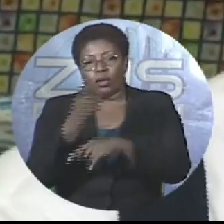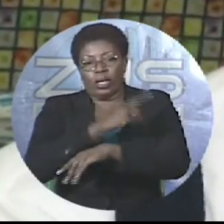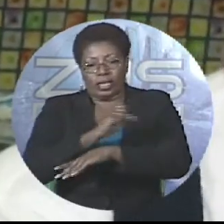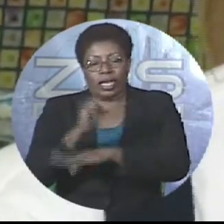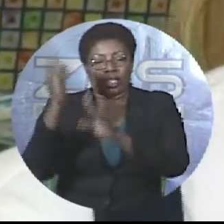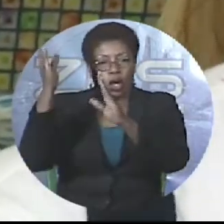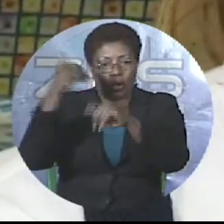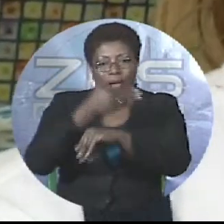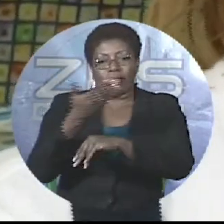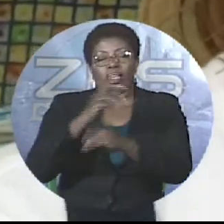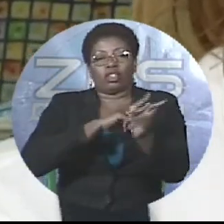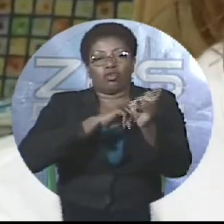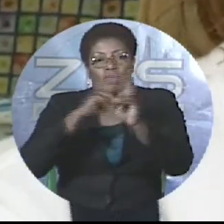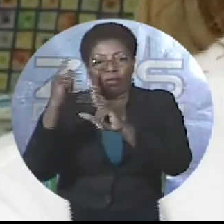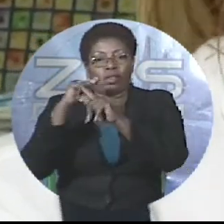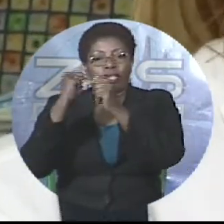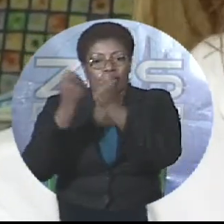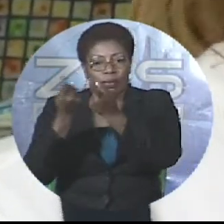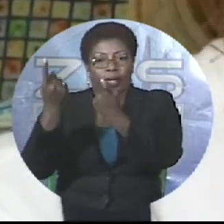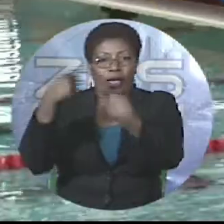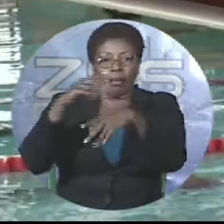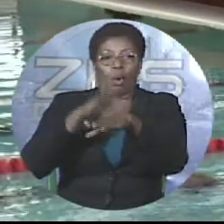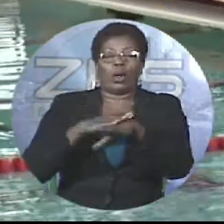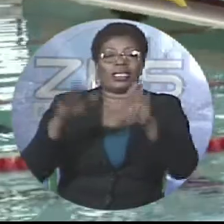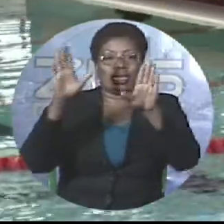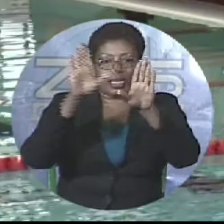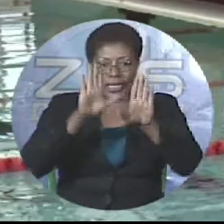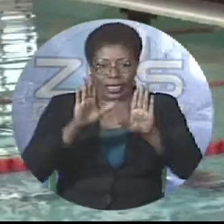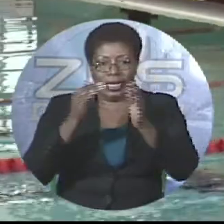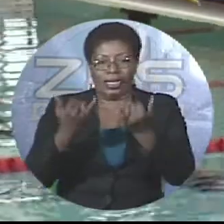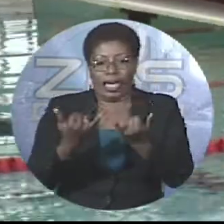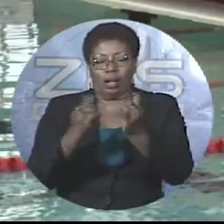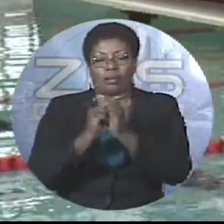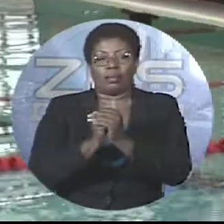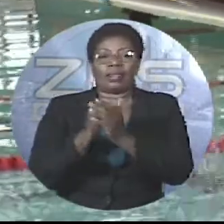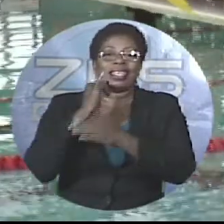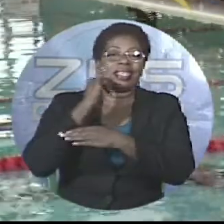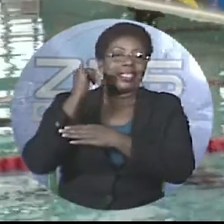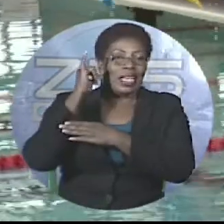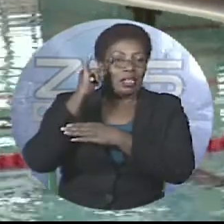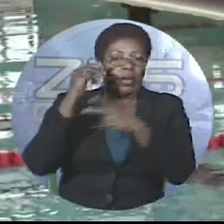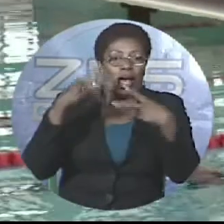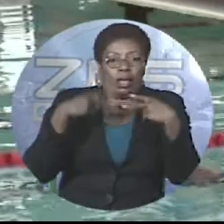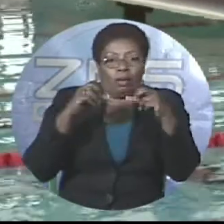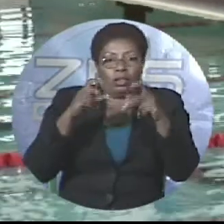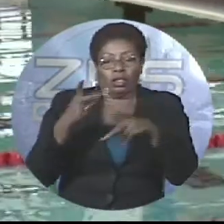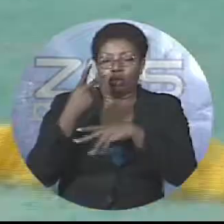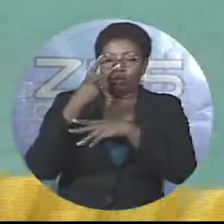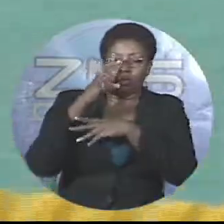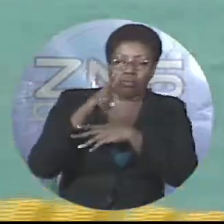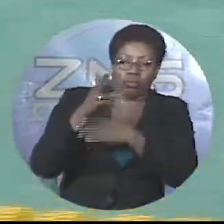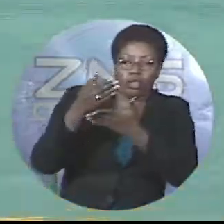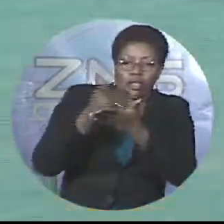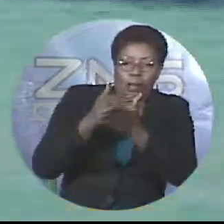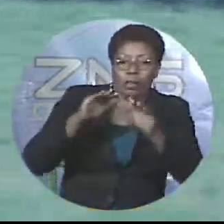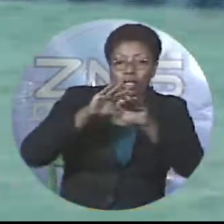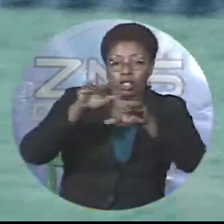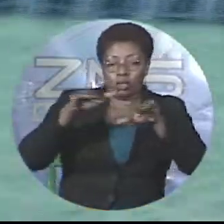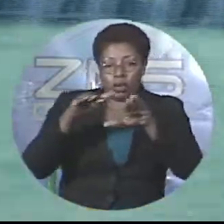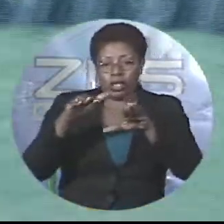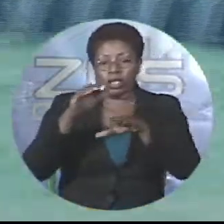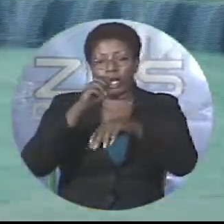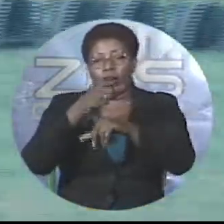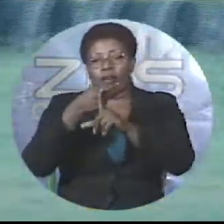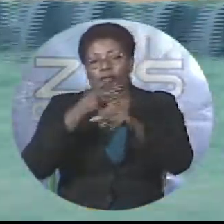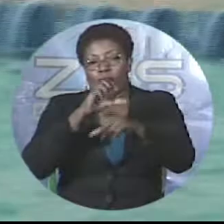Hopefully everything's ready to go for the team when they come in on Sunday. Now yesterday we also had a chance to catch up to some of the swimmers from